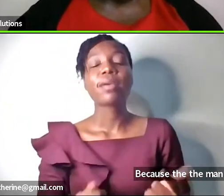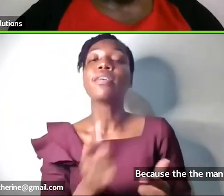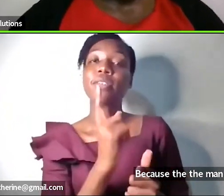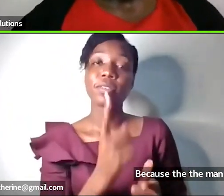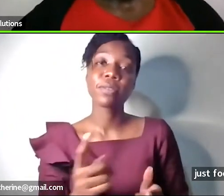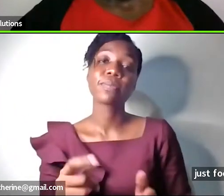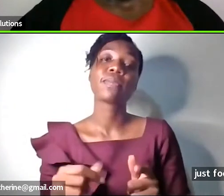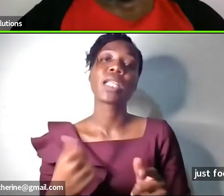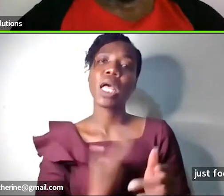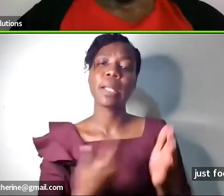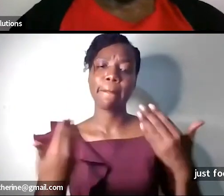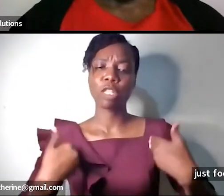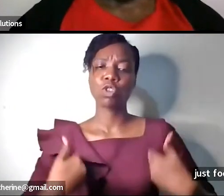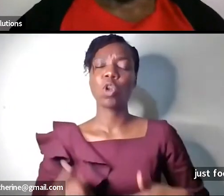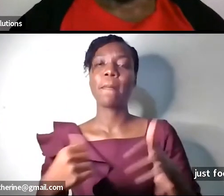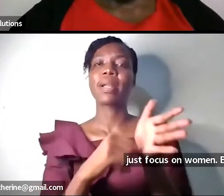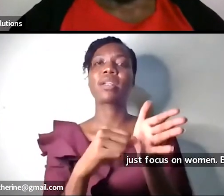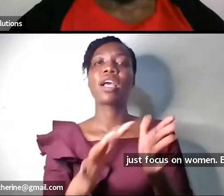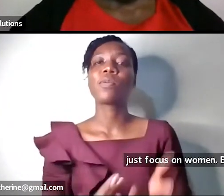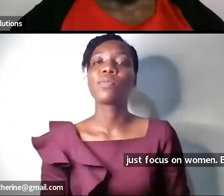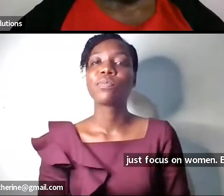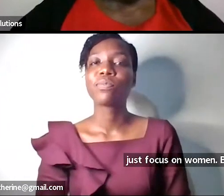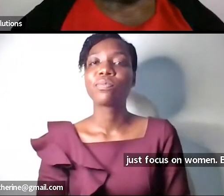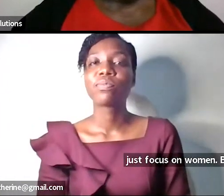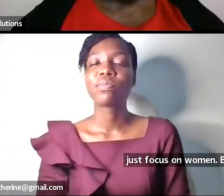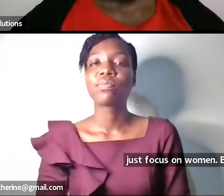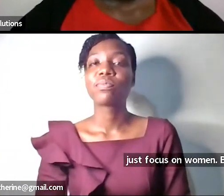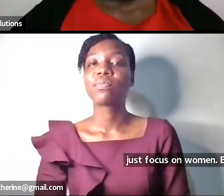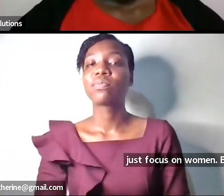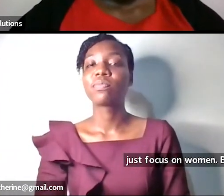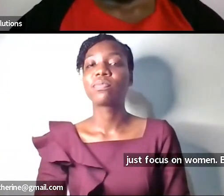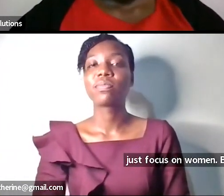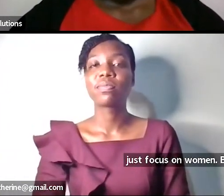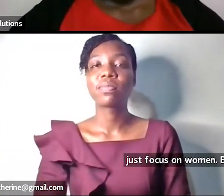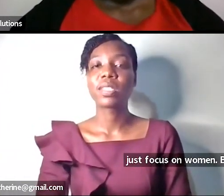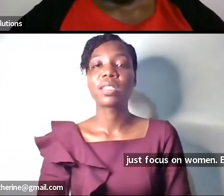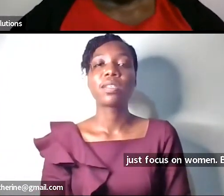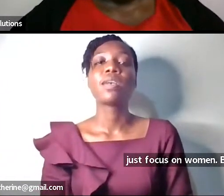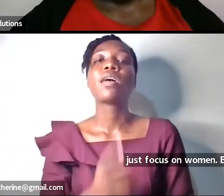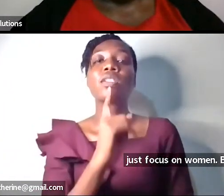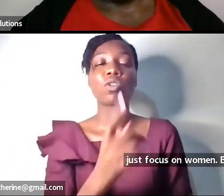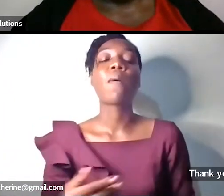personal branding? Thank you very much, Grace. Building a personal brand,